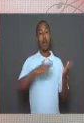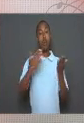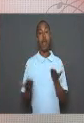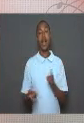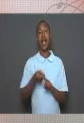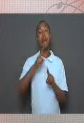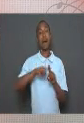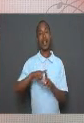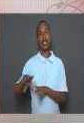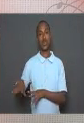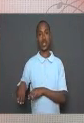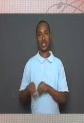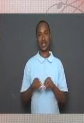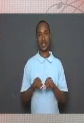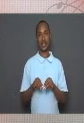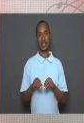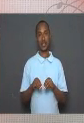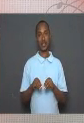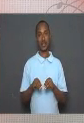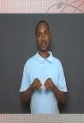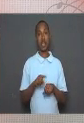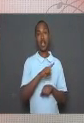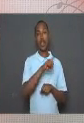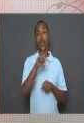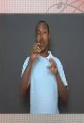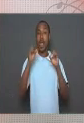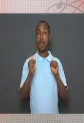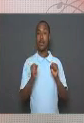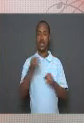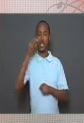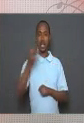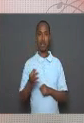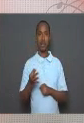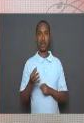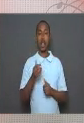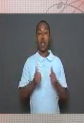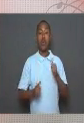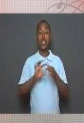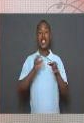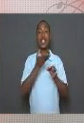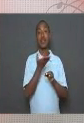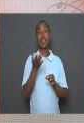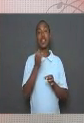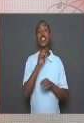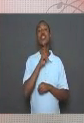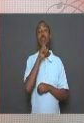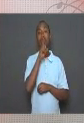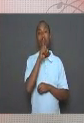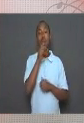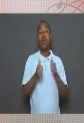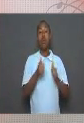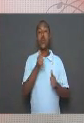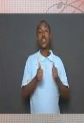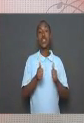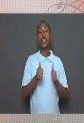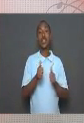Welcome back, students. Were you able to determine which statements are true and which